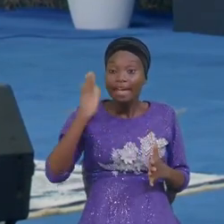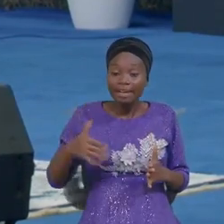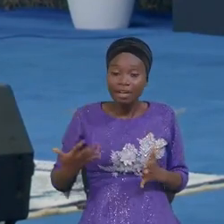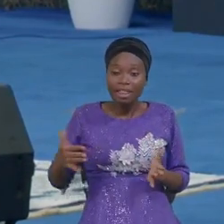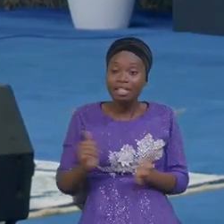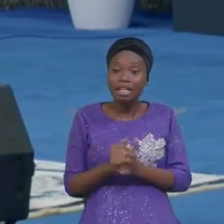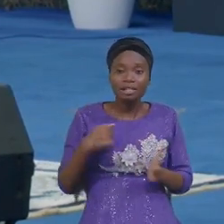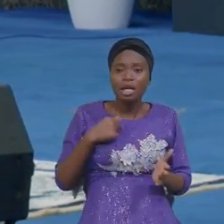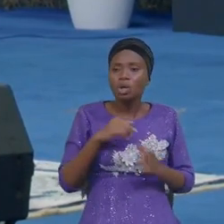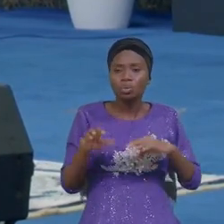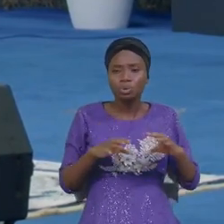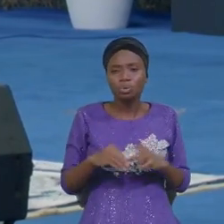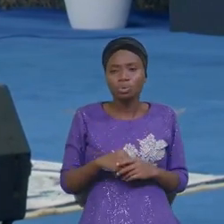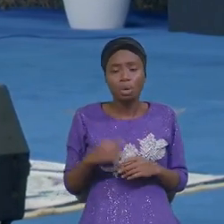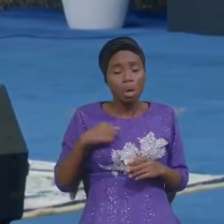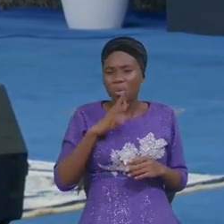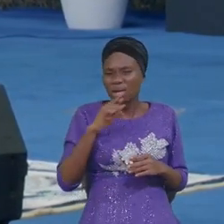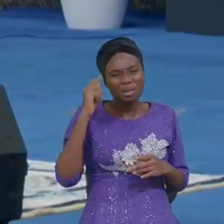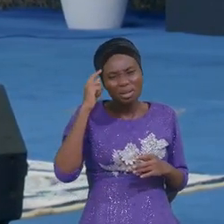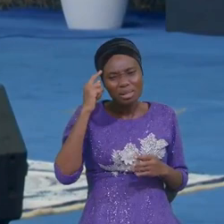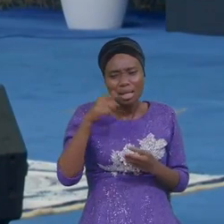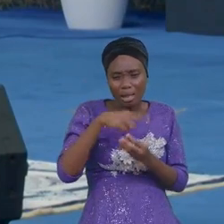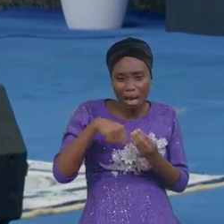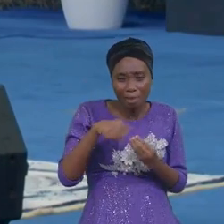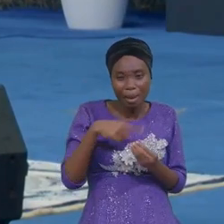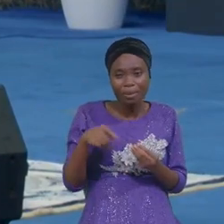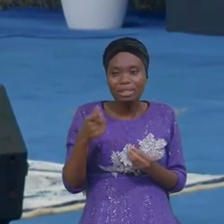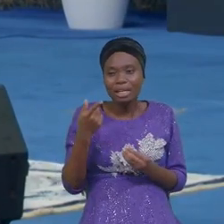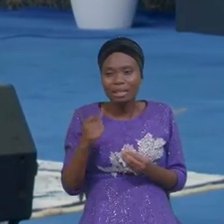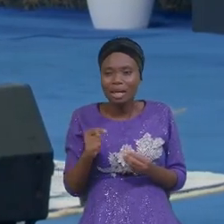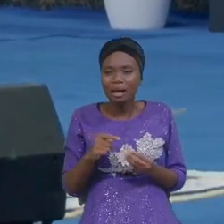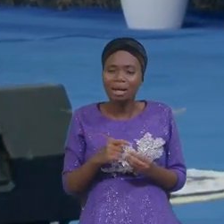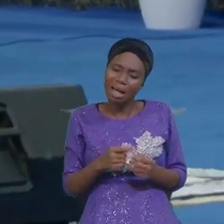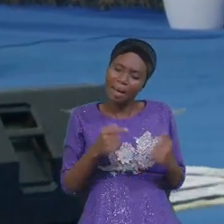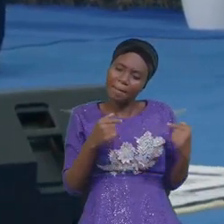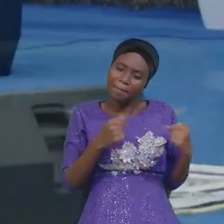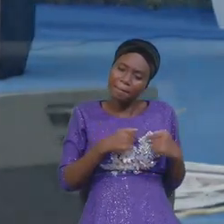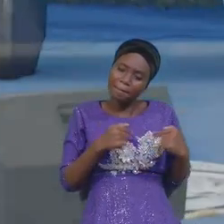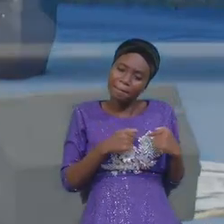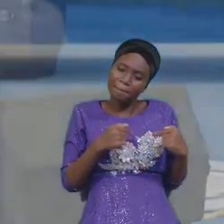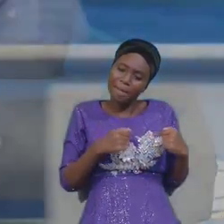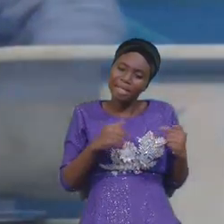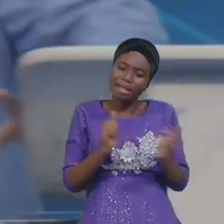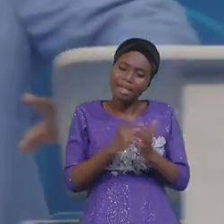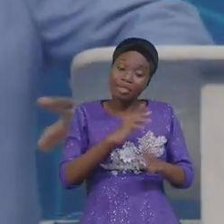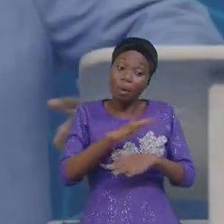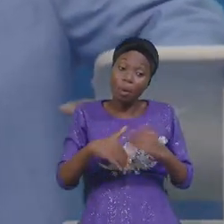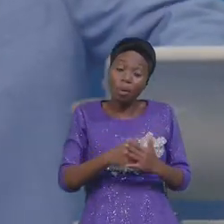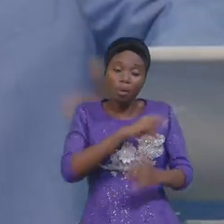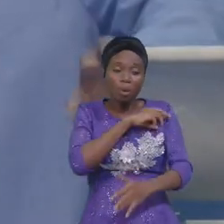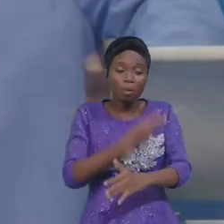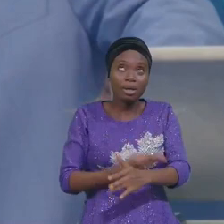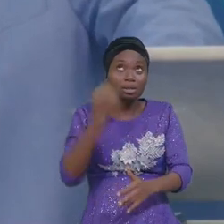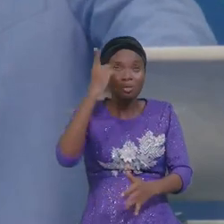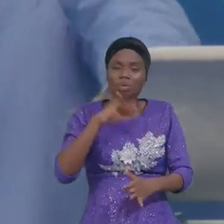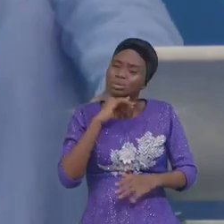not concerned about the pain that the Almighty God is